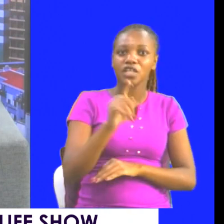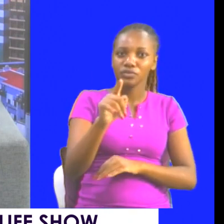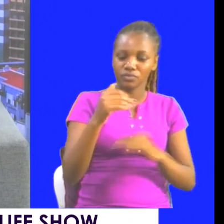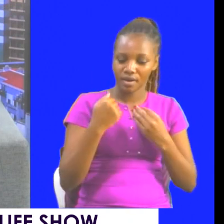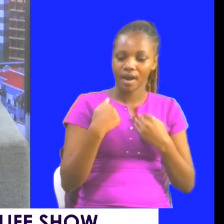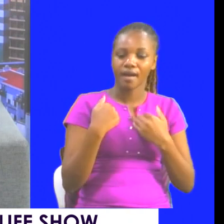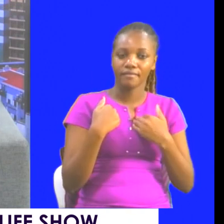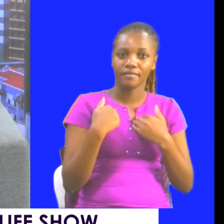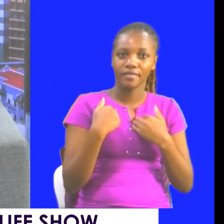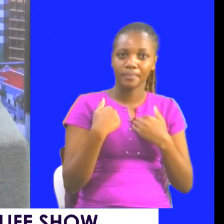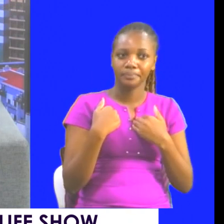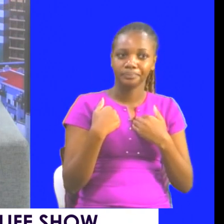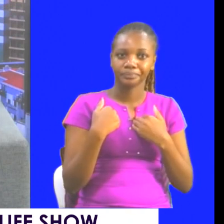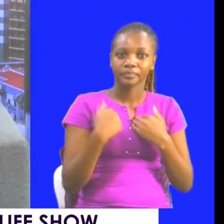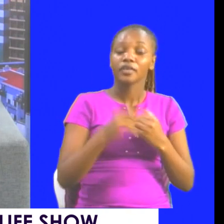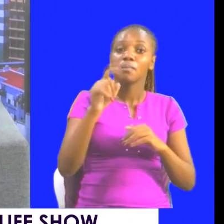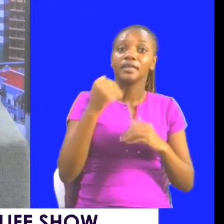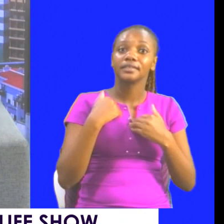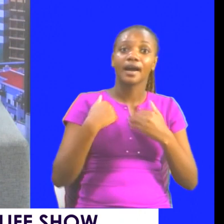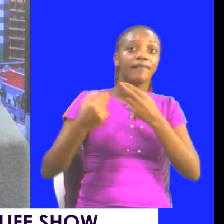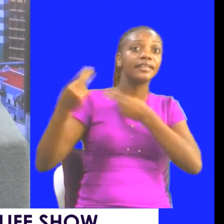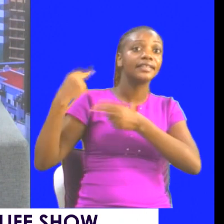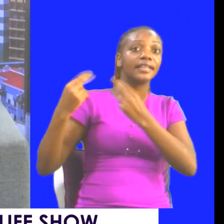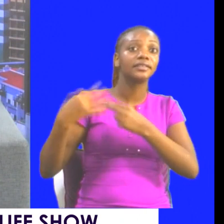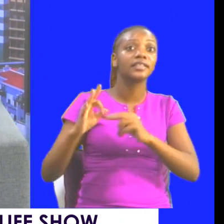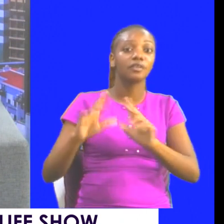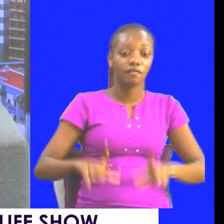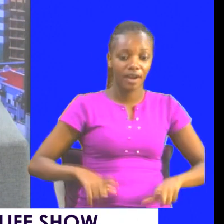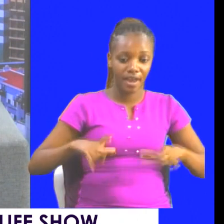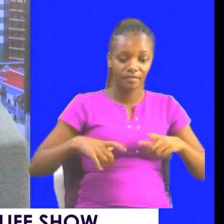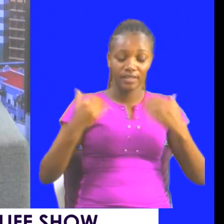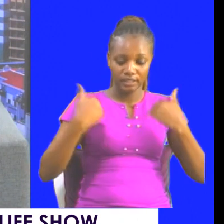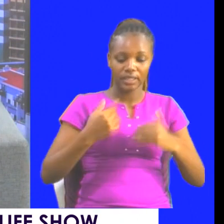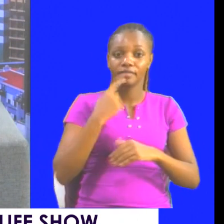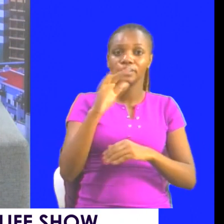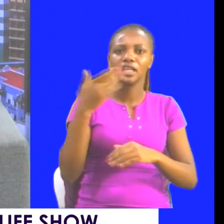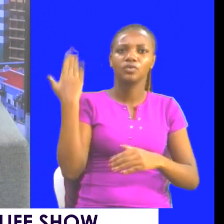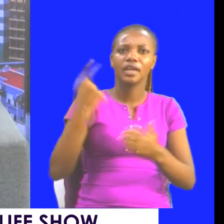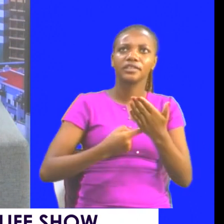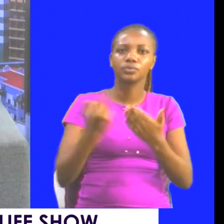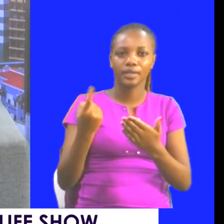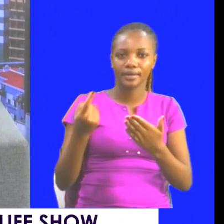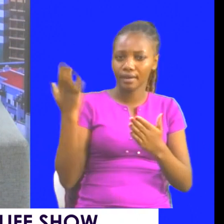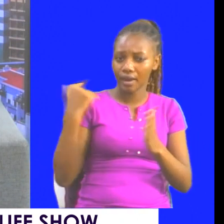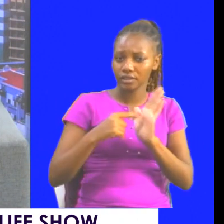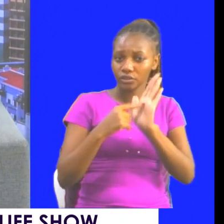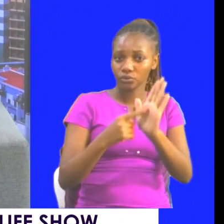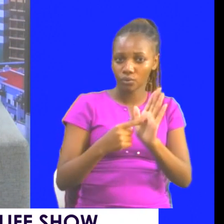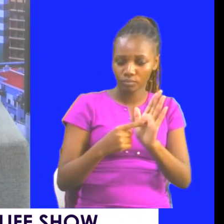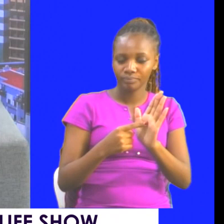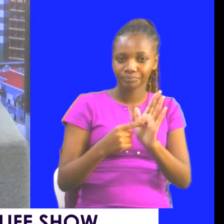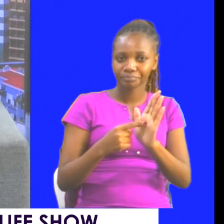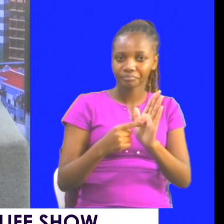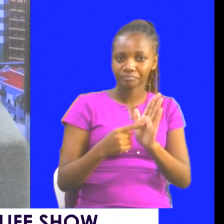entitled to an inheritance of life. I told you last week on that show on